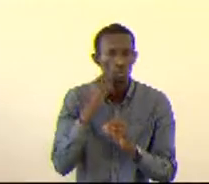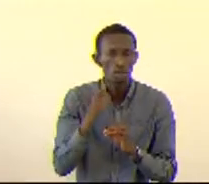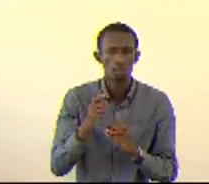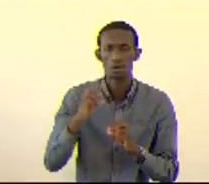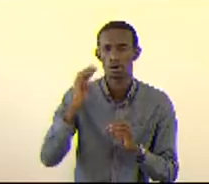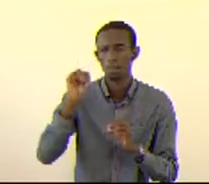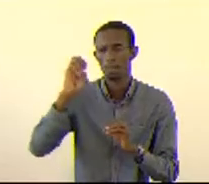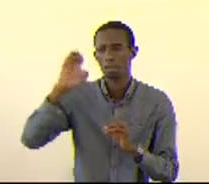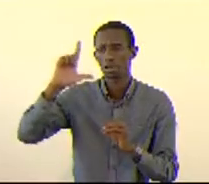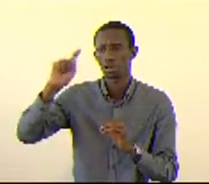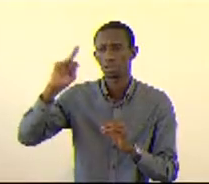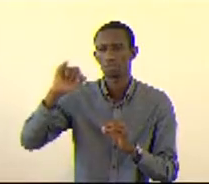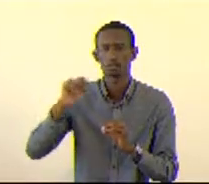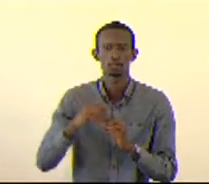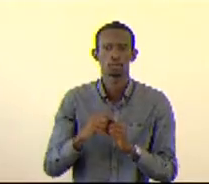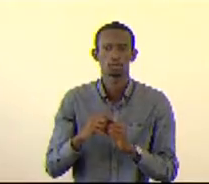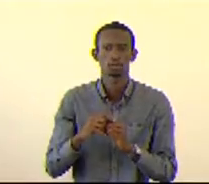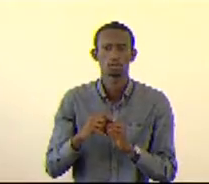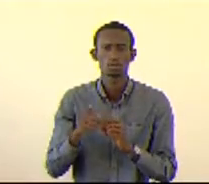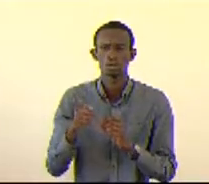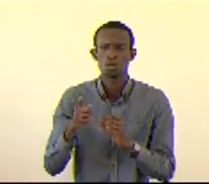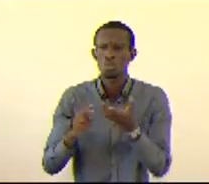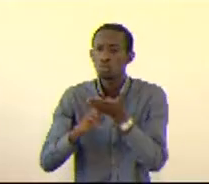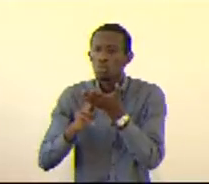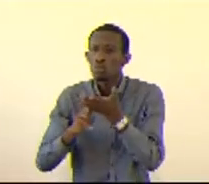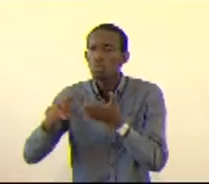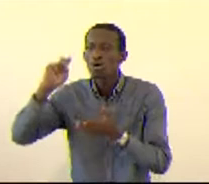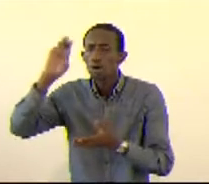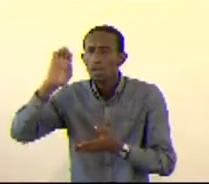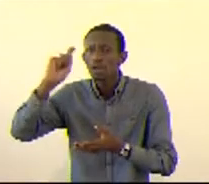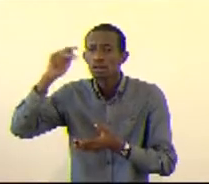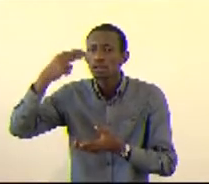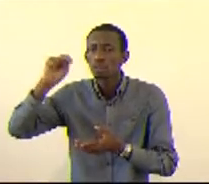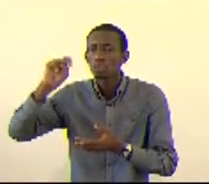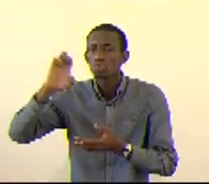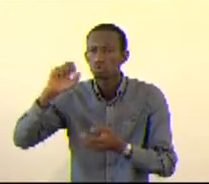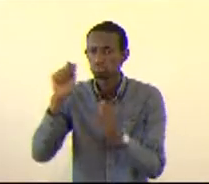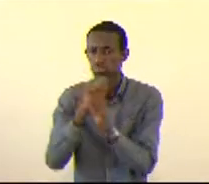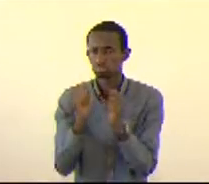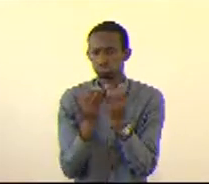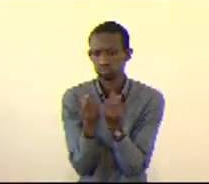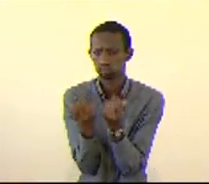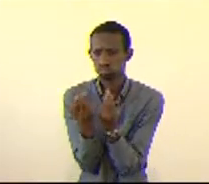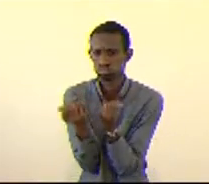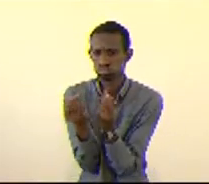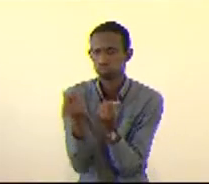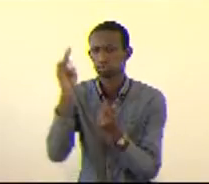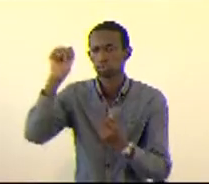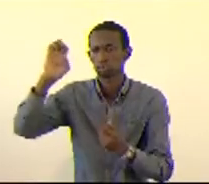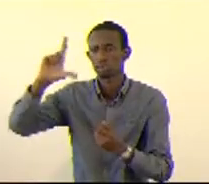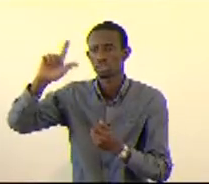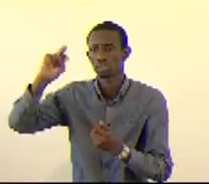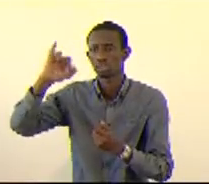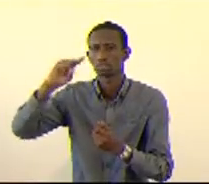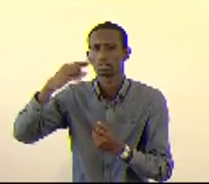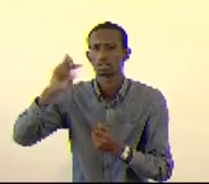So it is used to melt the ice. So they're telling, the ethanol. They're telling us, how long does this heater take? So when they talk of how long,